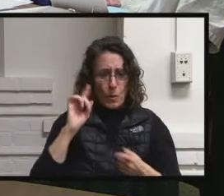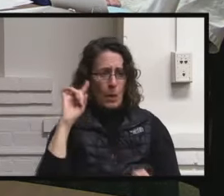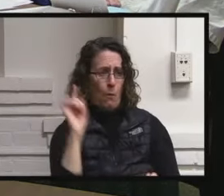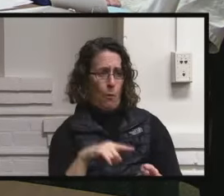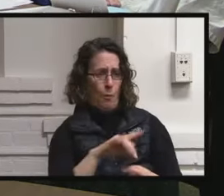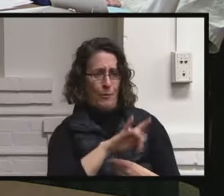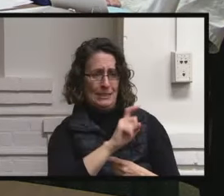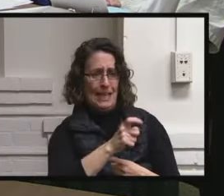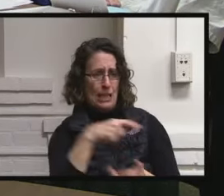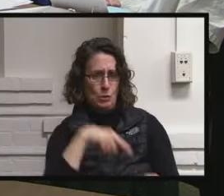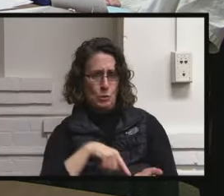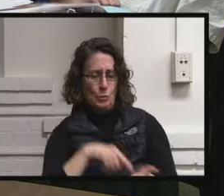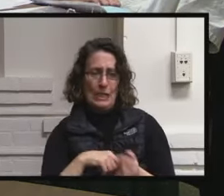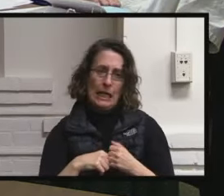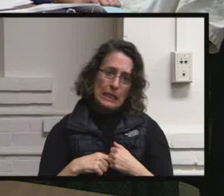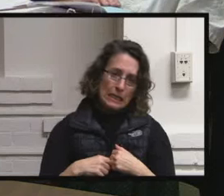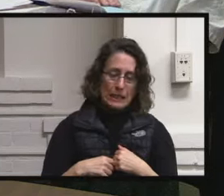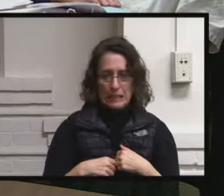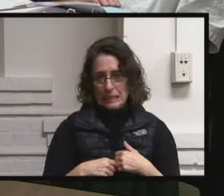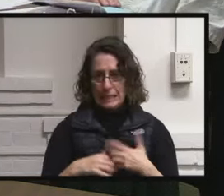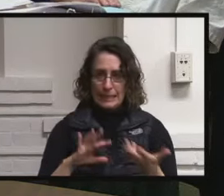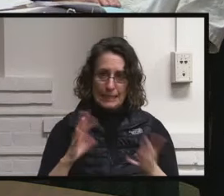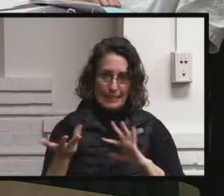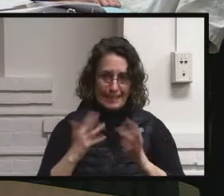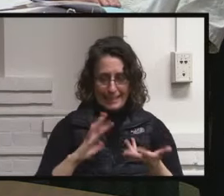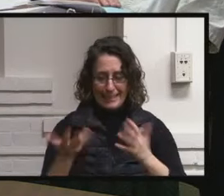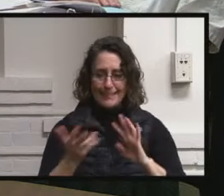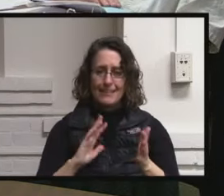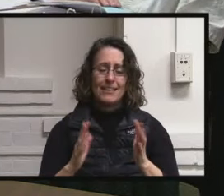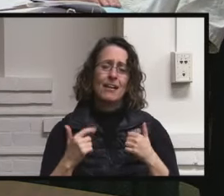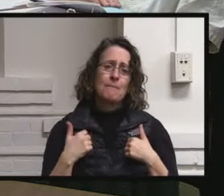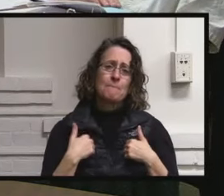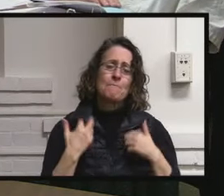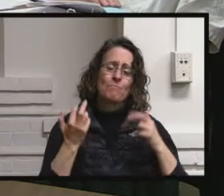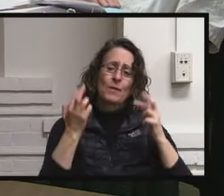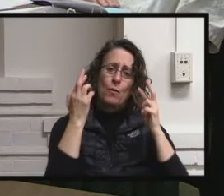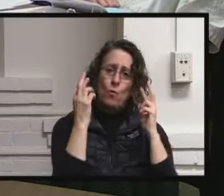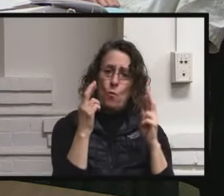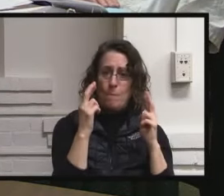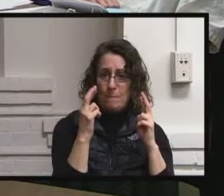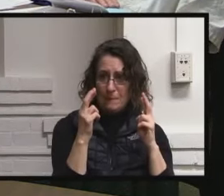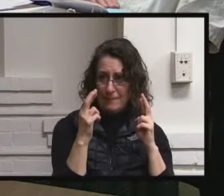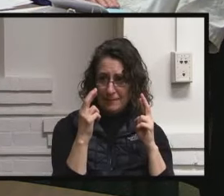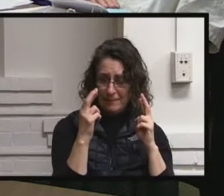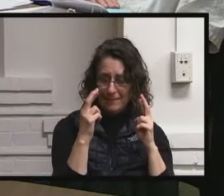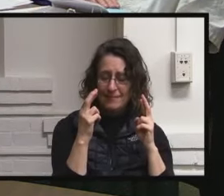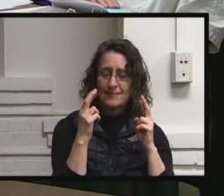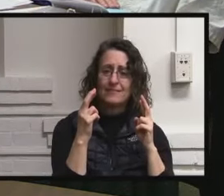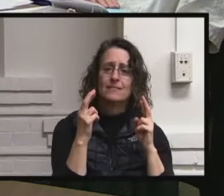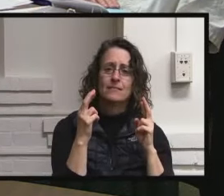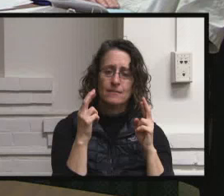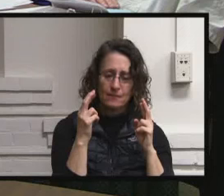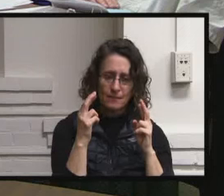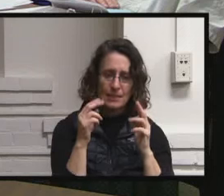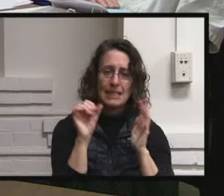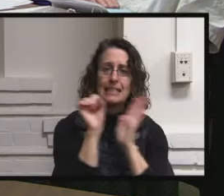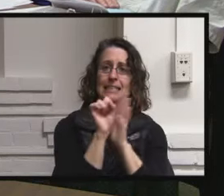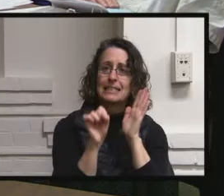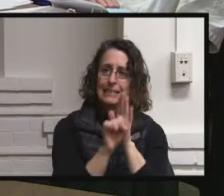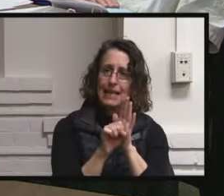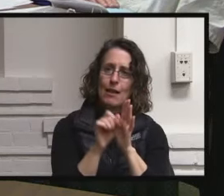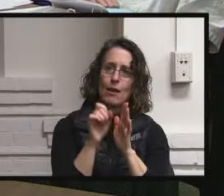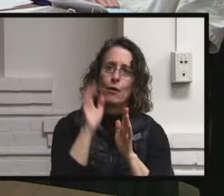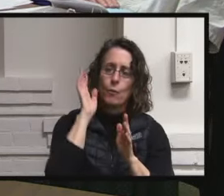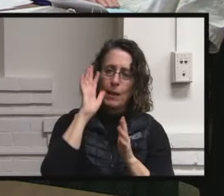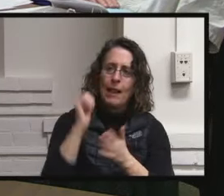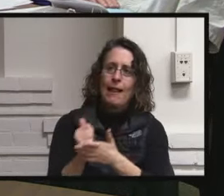the state will broaden the tools that we have as a